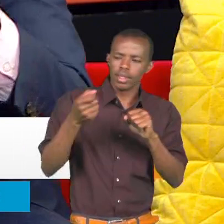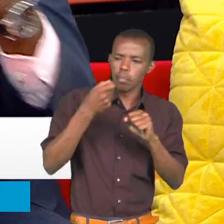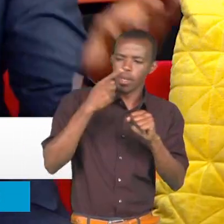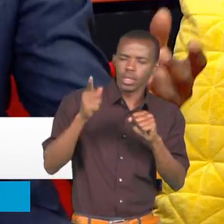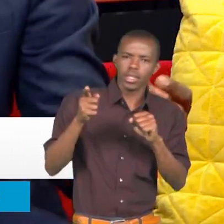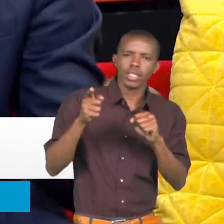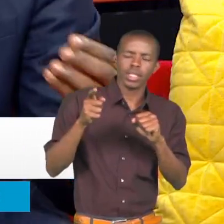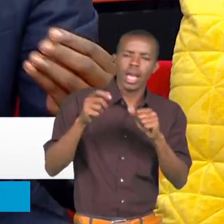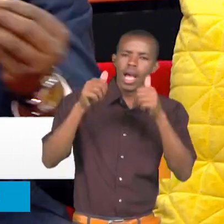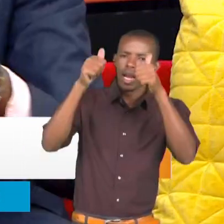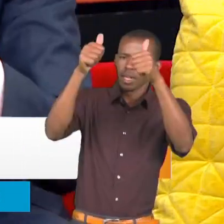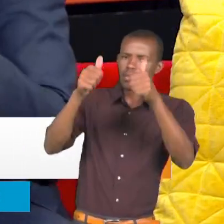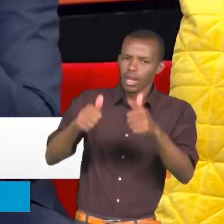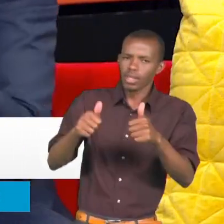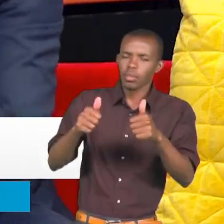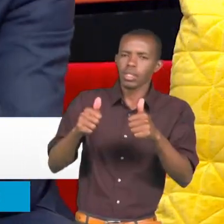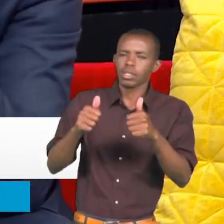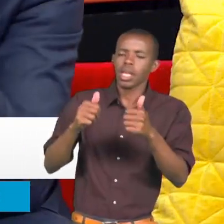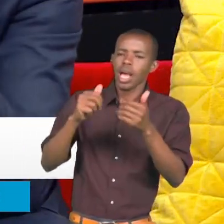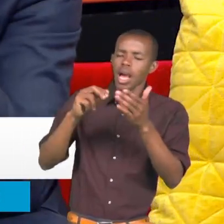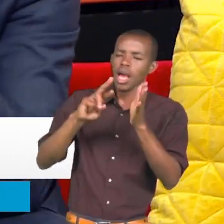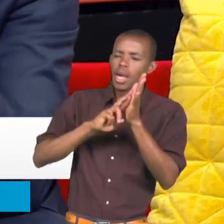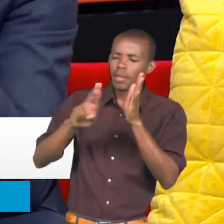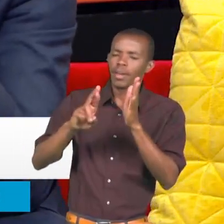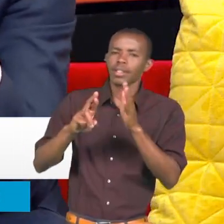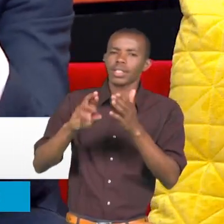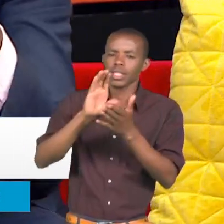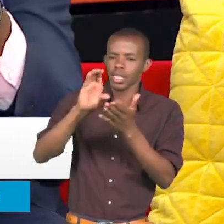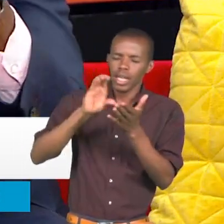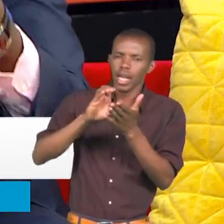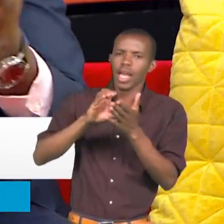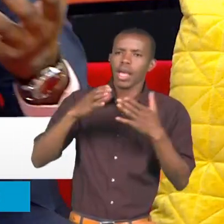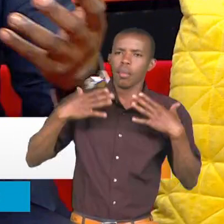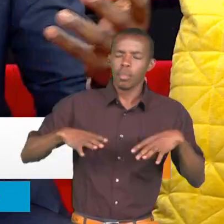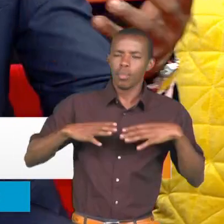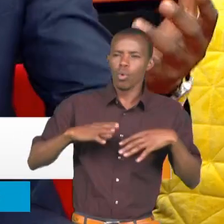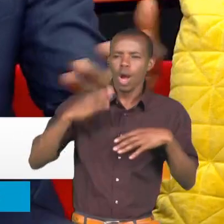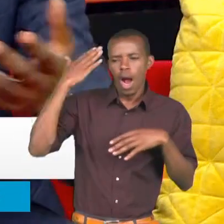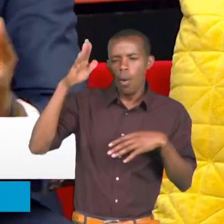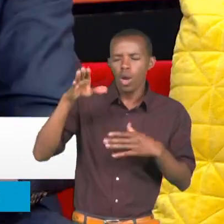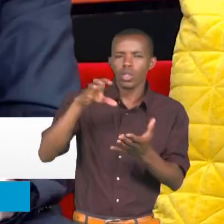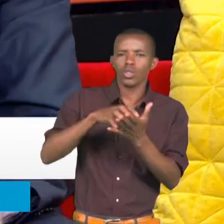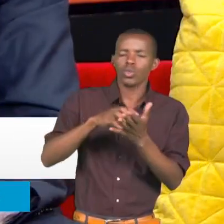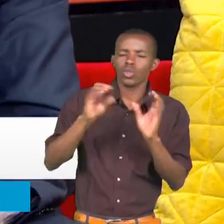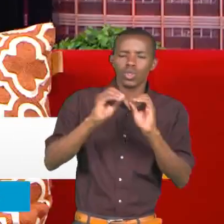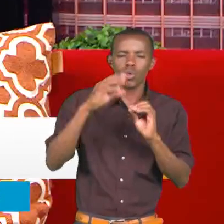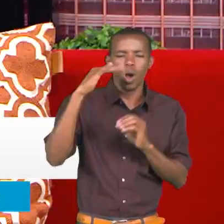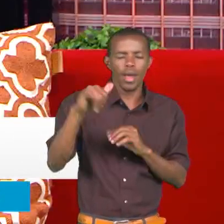watched advertisements, left, right, center, but not so many people are conversant about all the situation. Why is that?